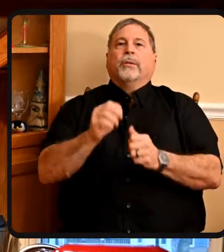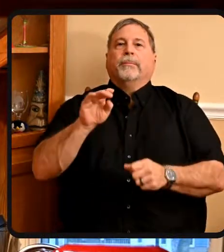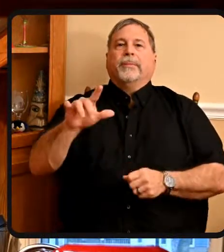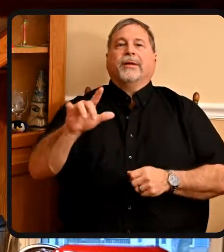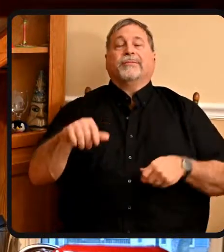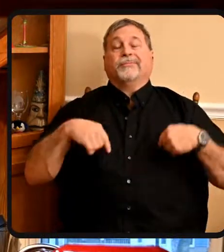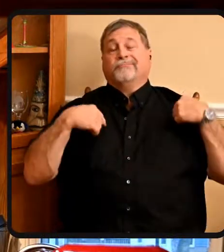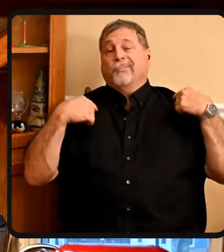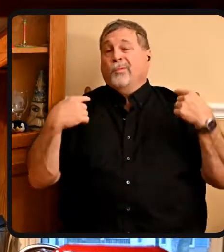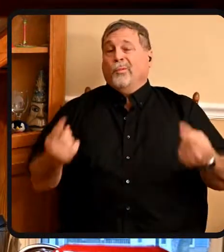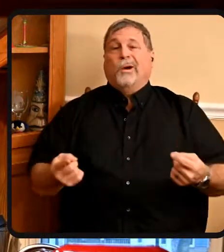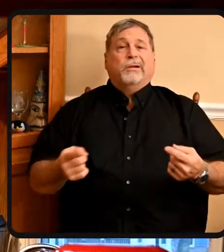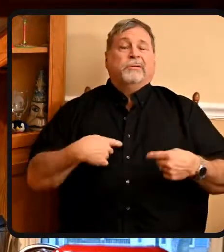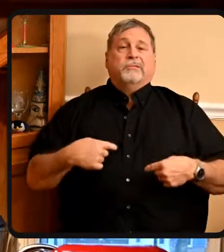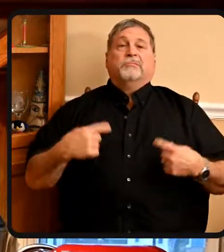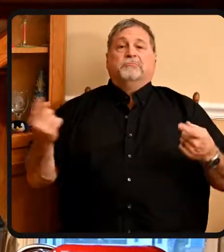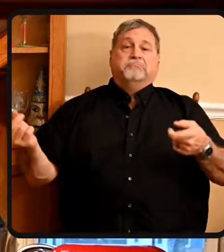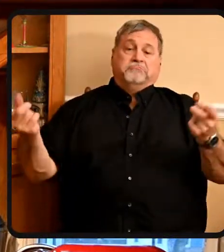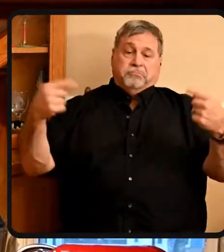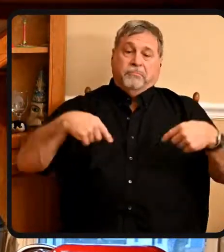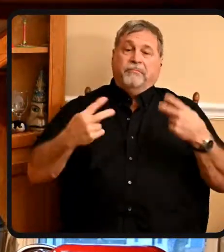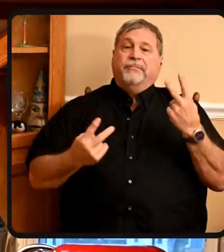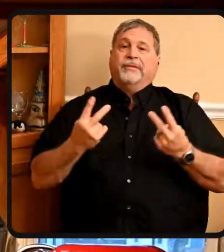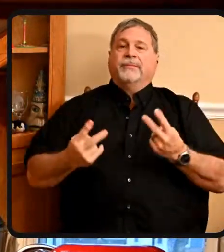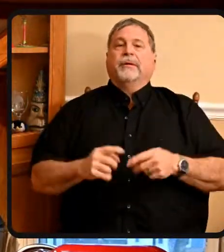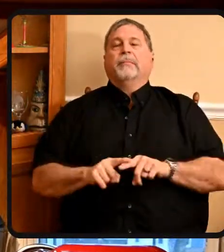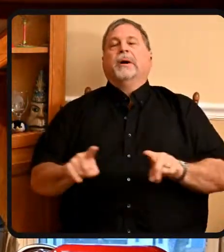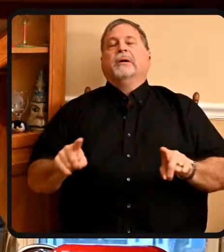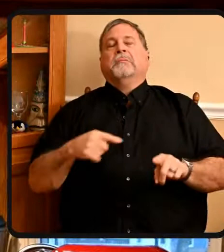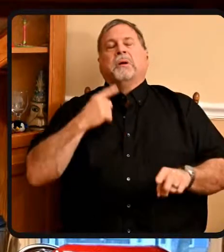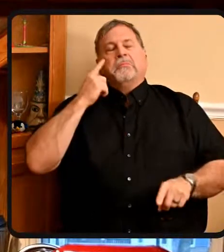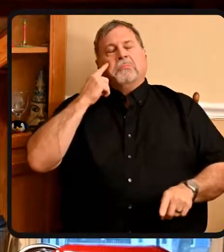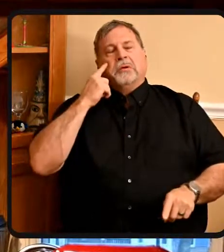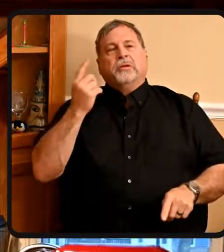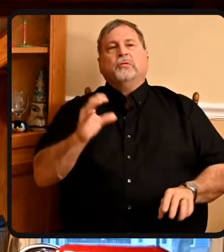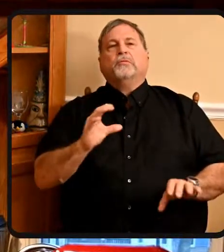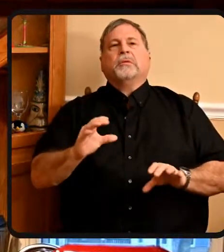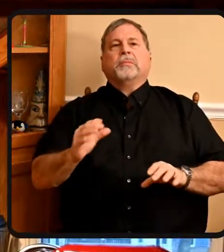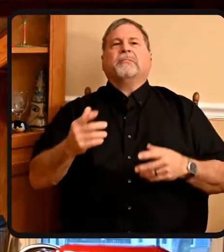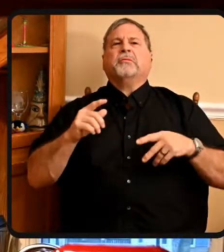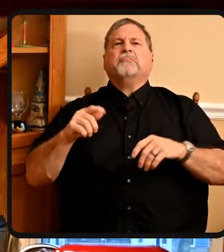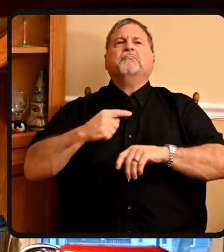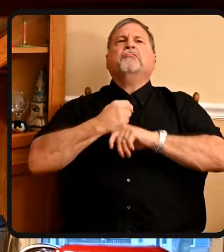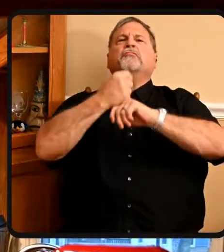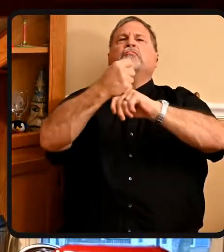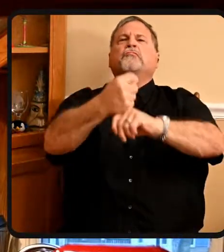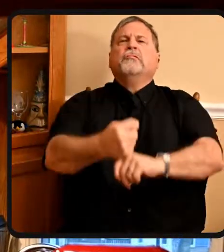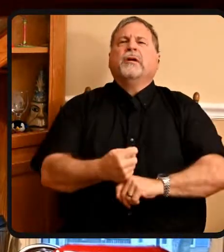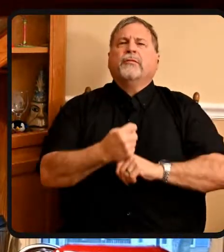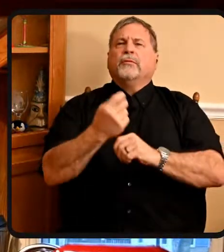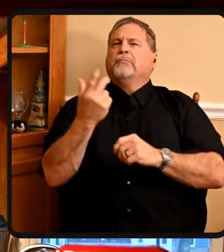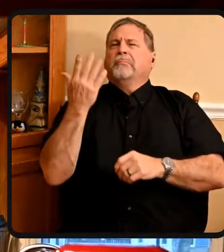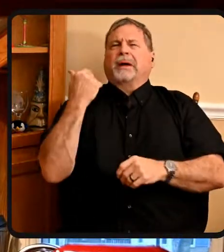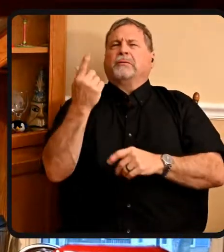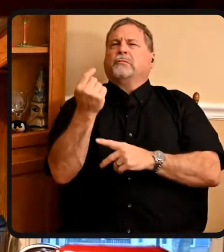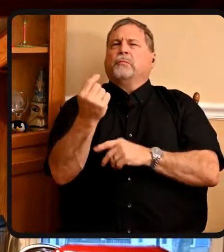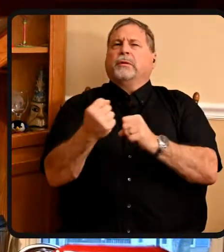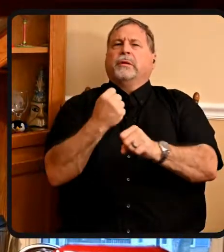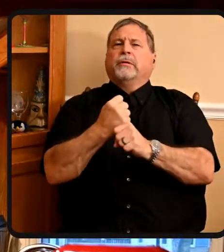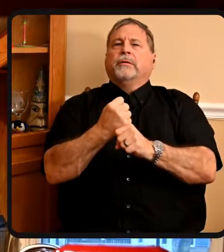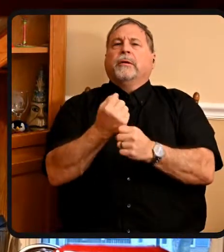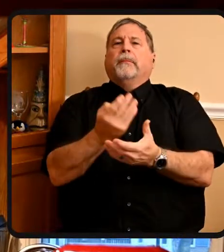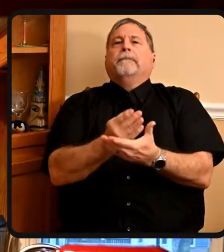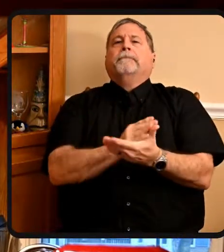Welcome back to Cooking with Bill. It's been a bit of while since we've been together, but I thought we'd do something I've done traditionally for the last 20